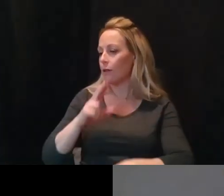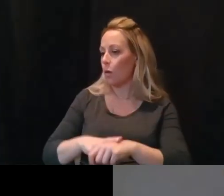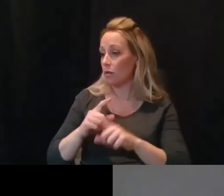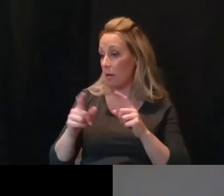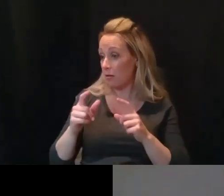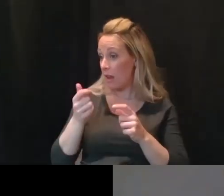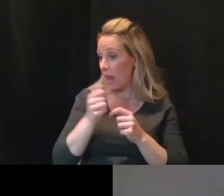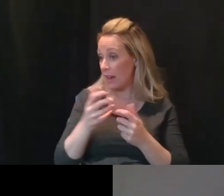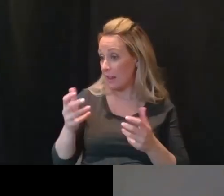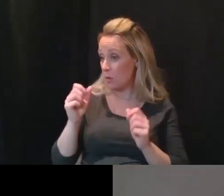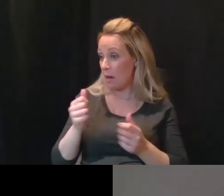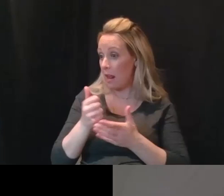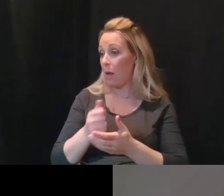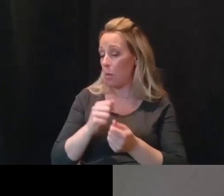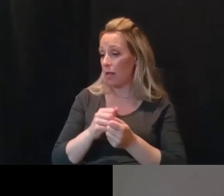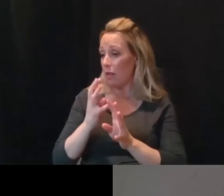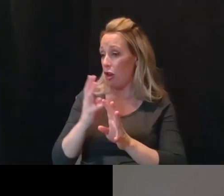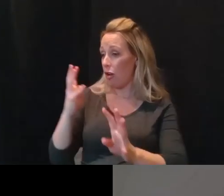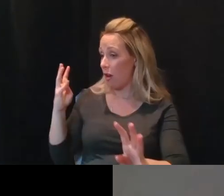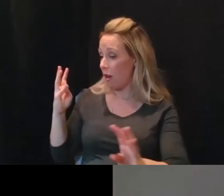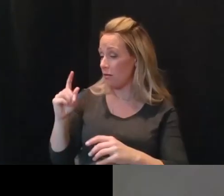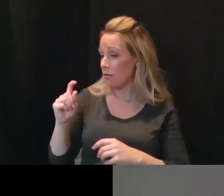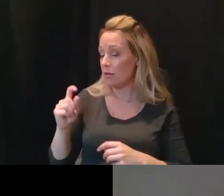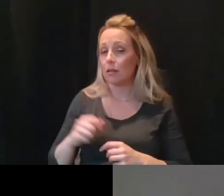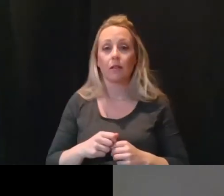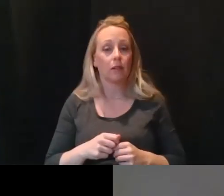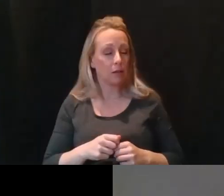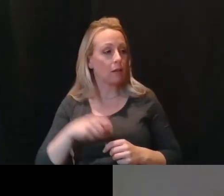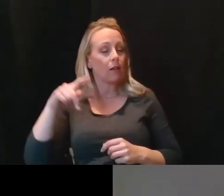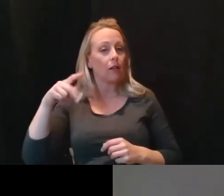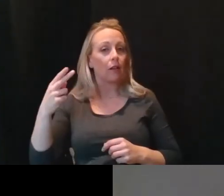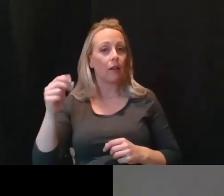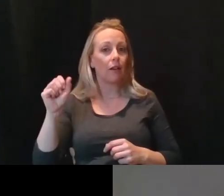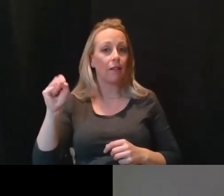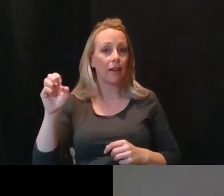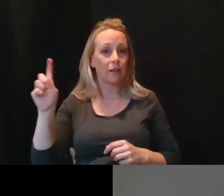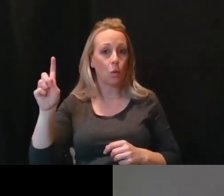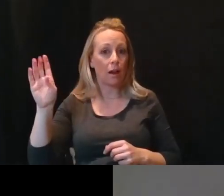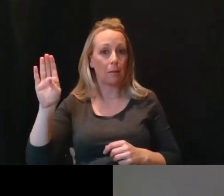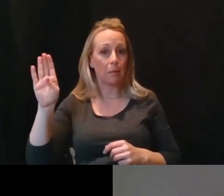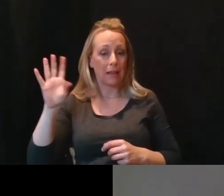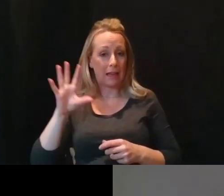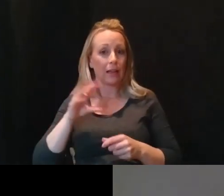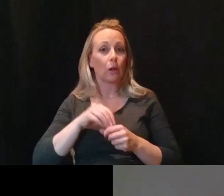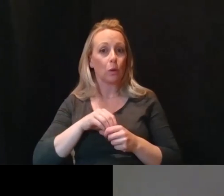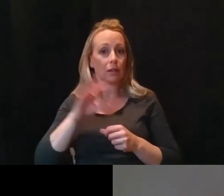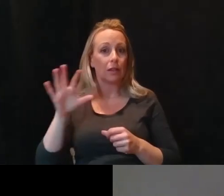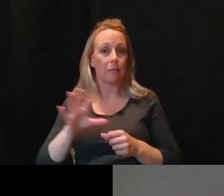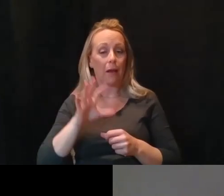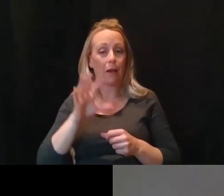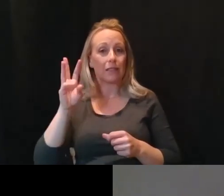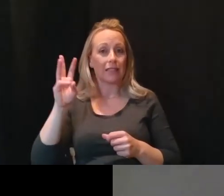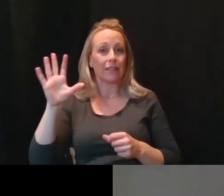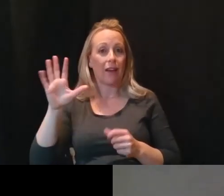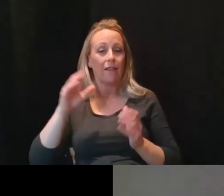able to do to help with some of that? Well, phase 1B includes about